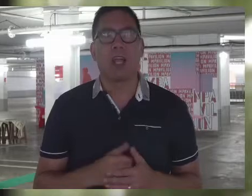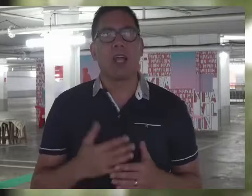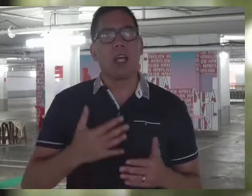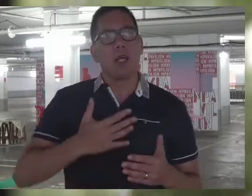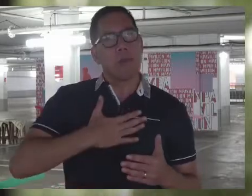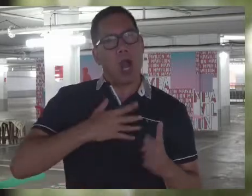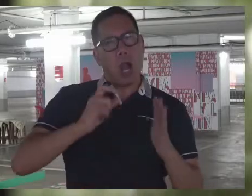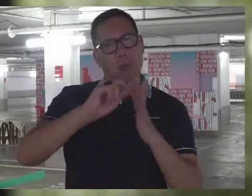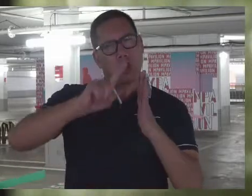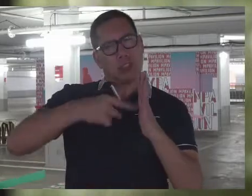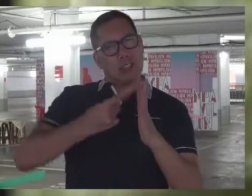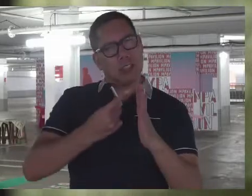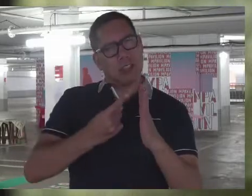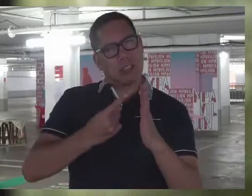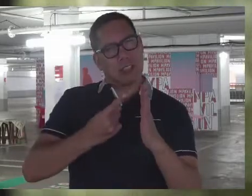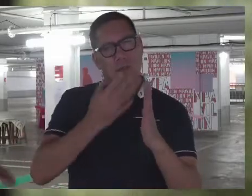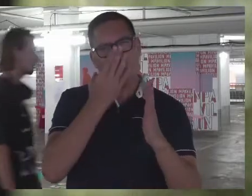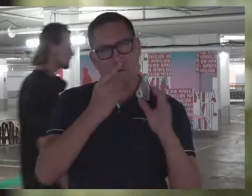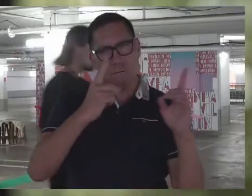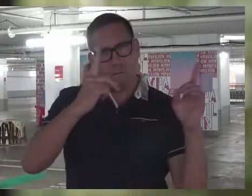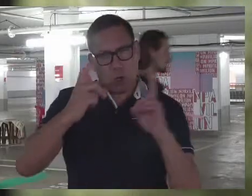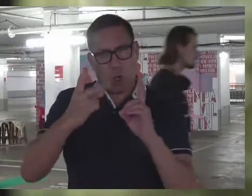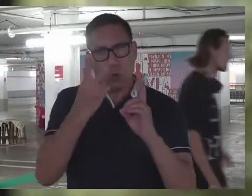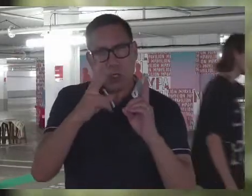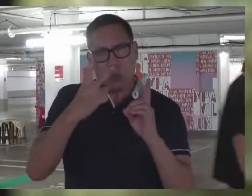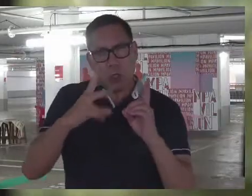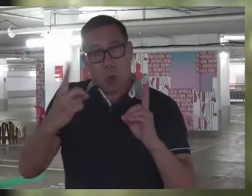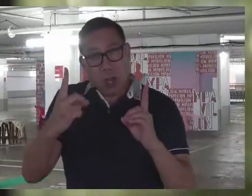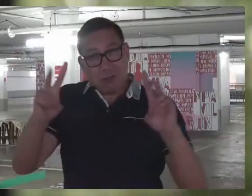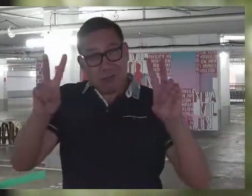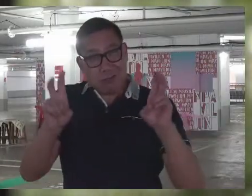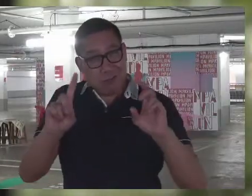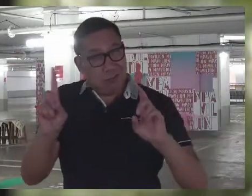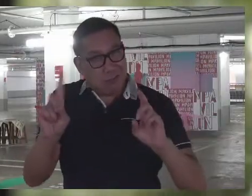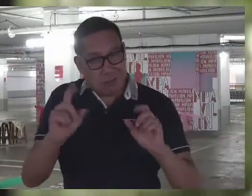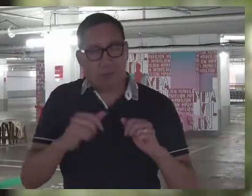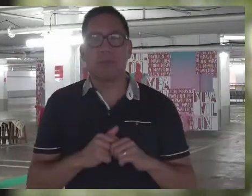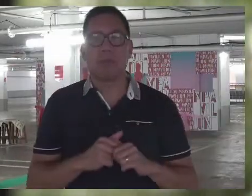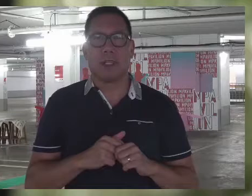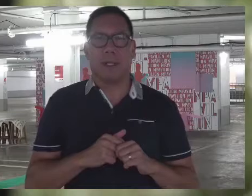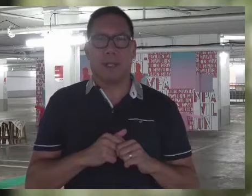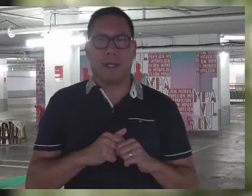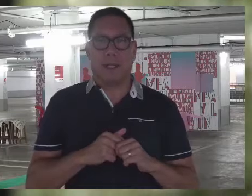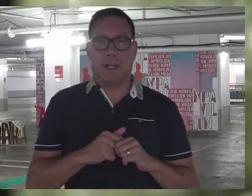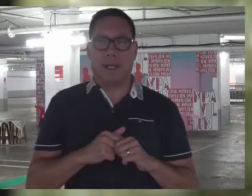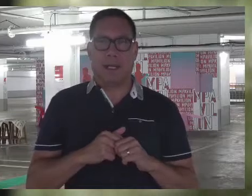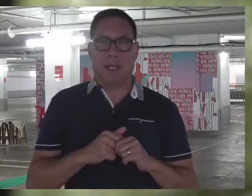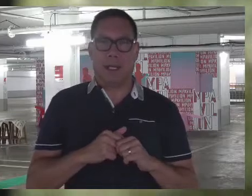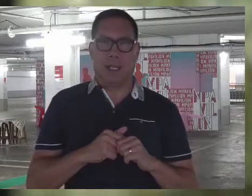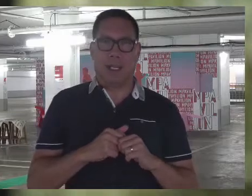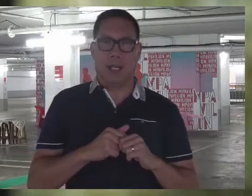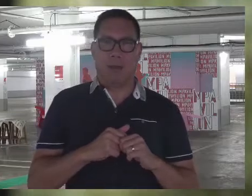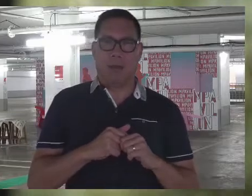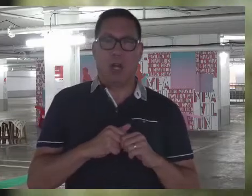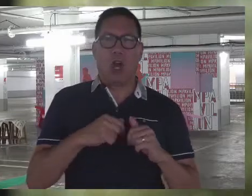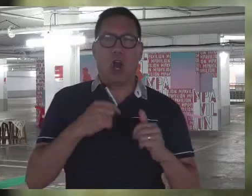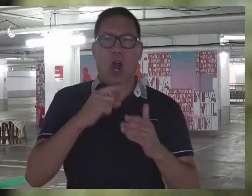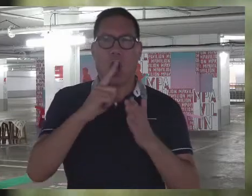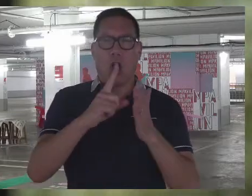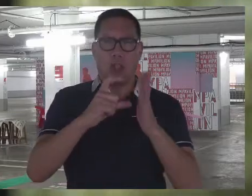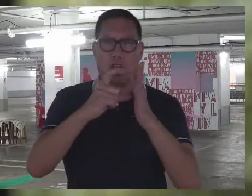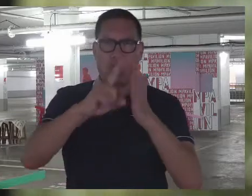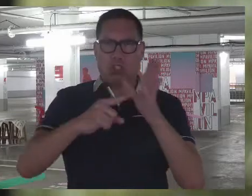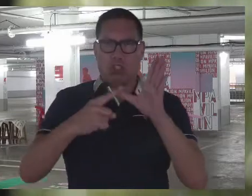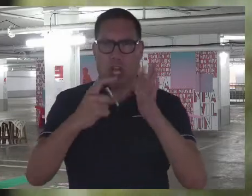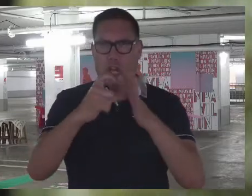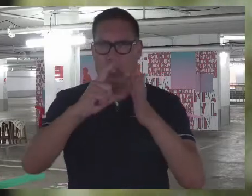my project for Photo 2021 is on the lands of the Djajarong people, and